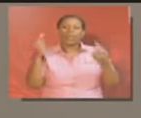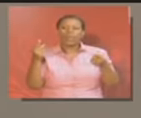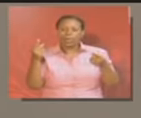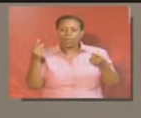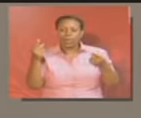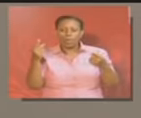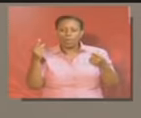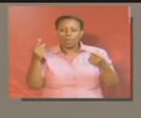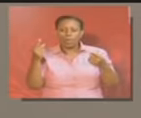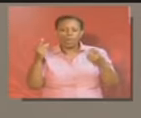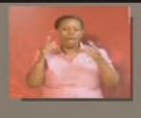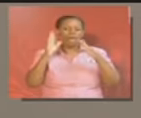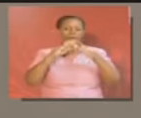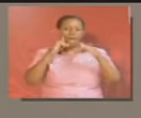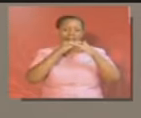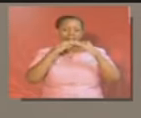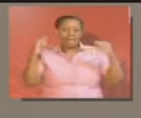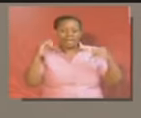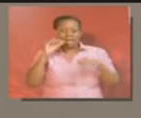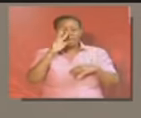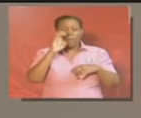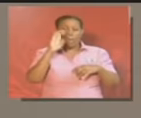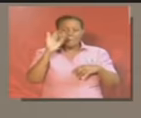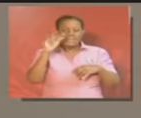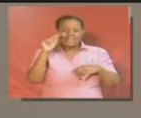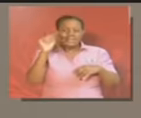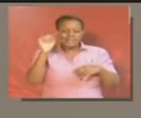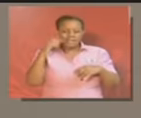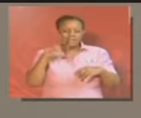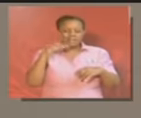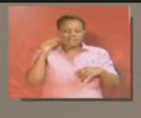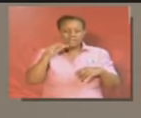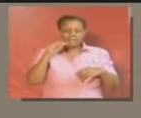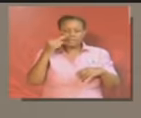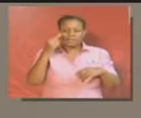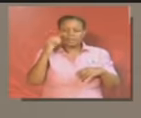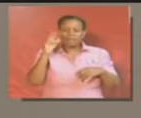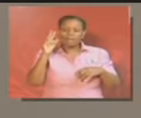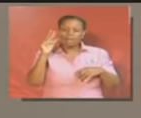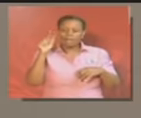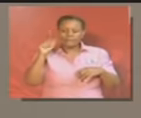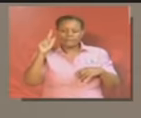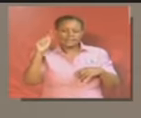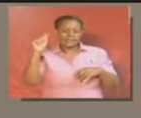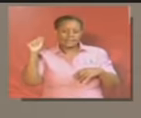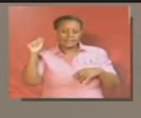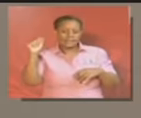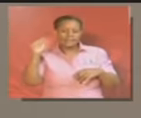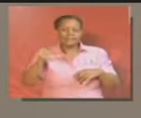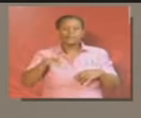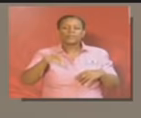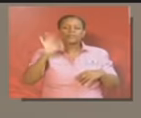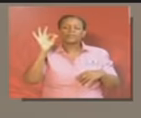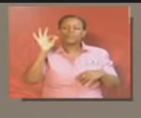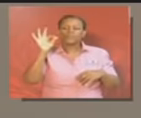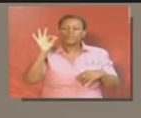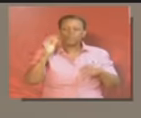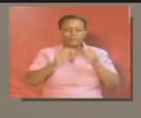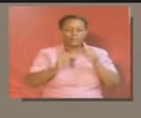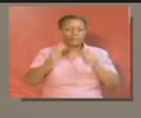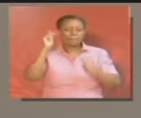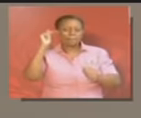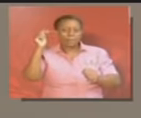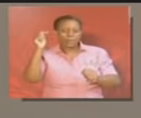health.gov.tt/COVID-19, selecting the COVID-19 drop-down option, and of course, selecting Trinidad and Tobago COVID-19